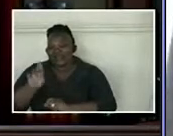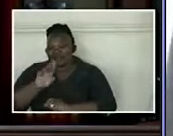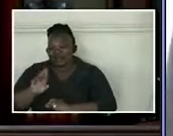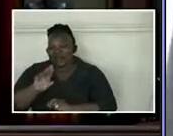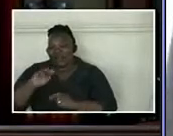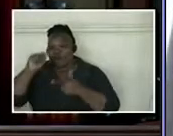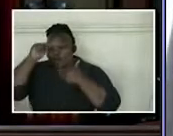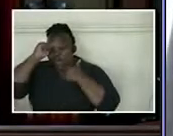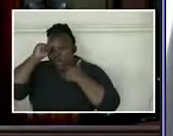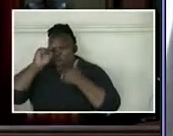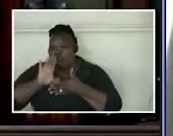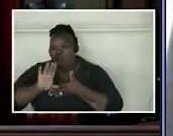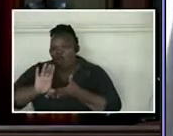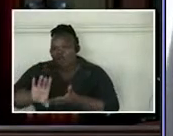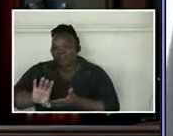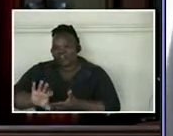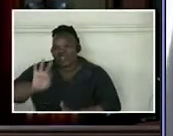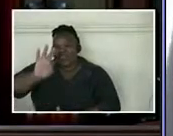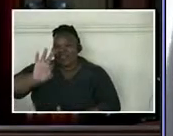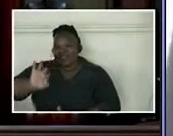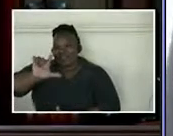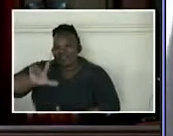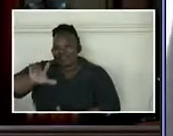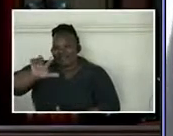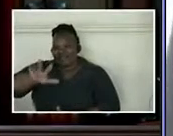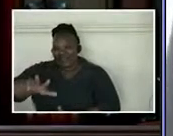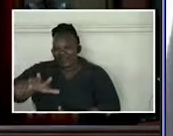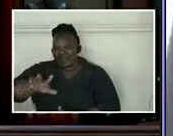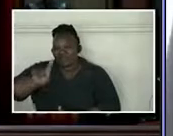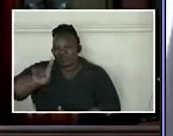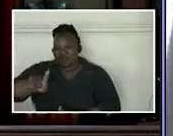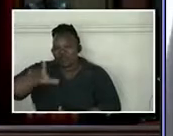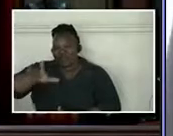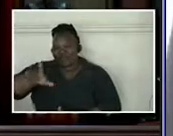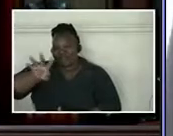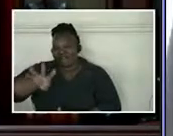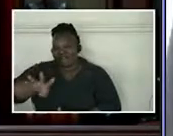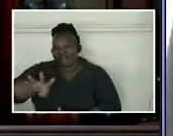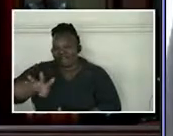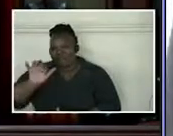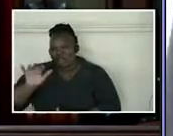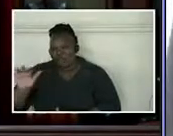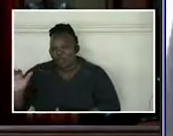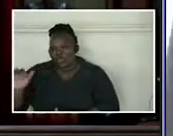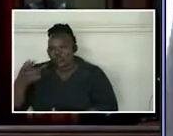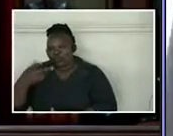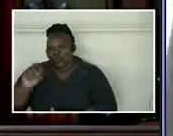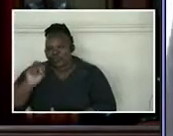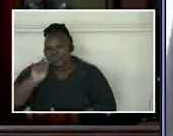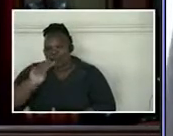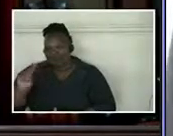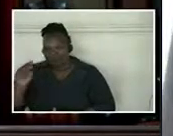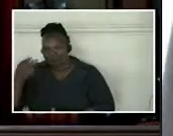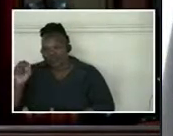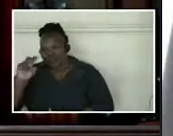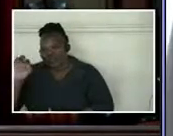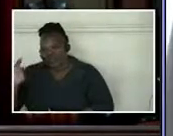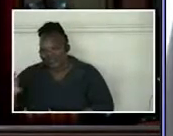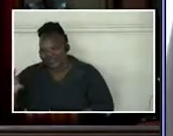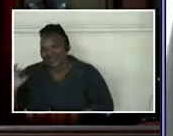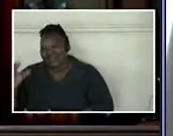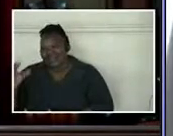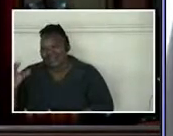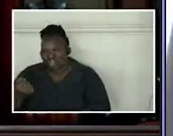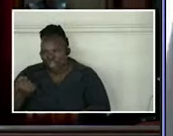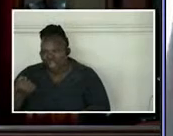allocated 378 174 million in 2022 2023 financial year for the